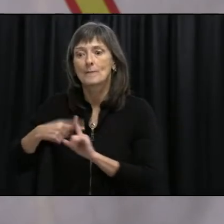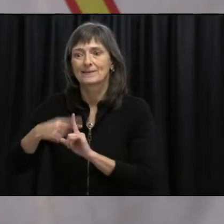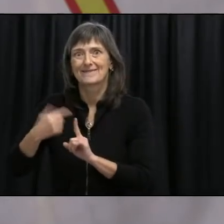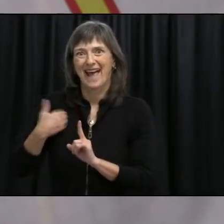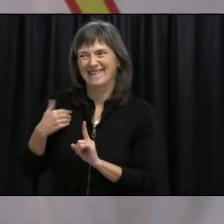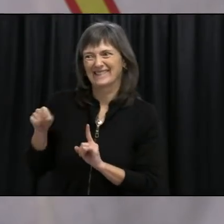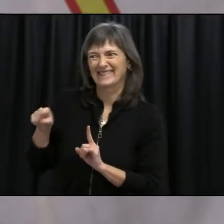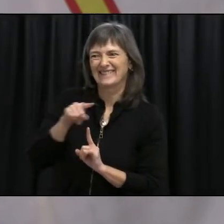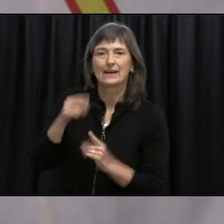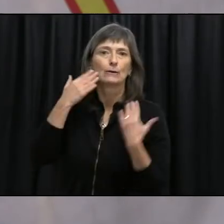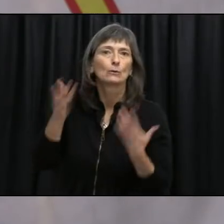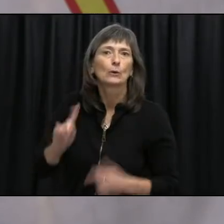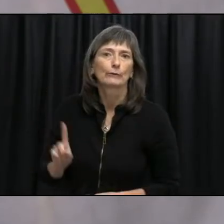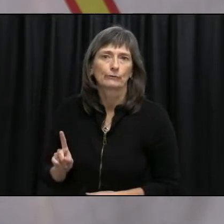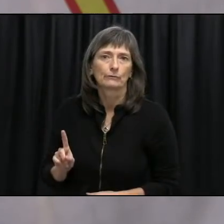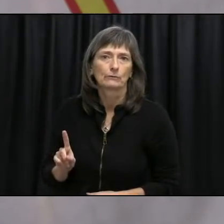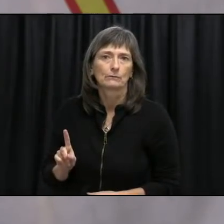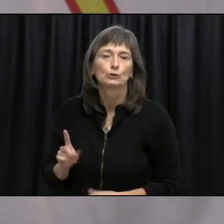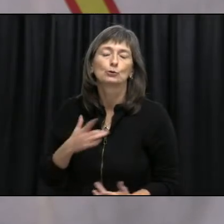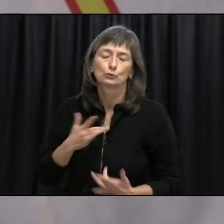community transmission.